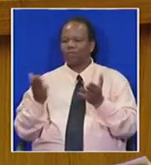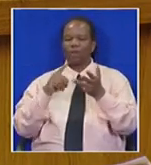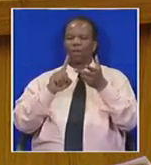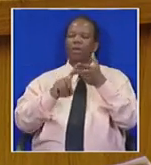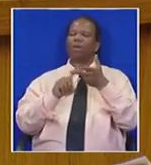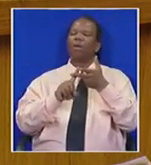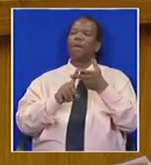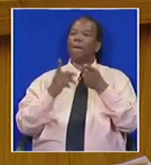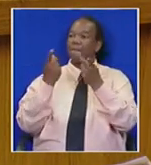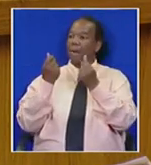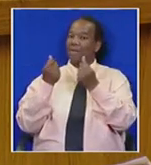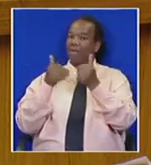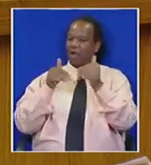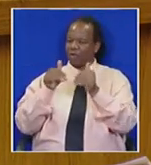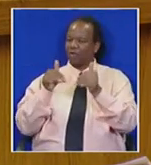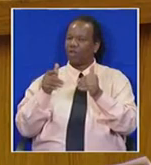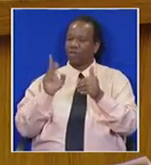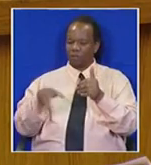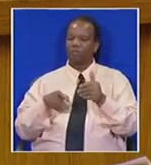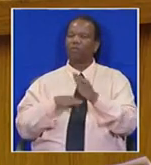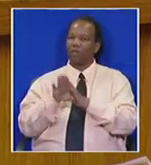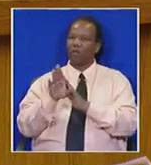Public administration must be